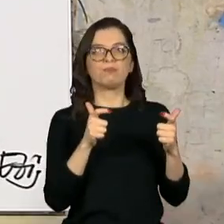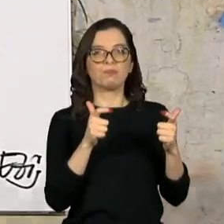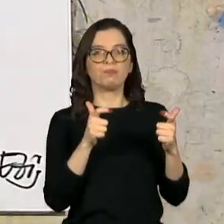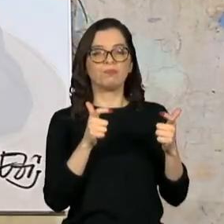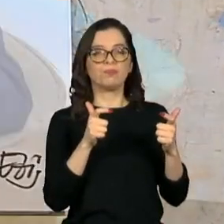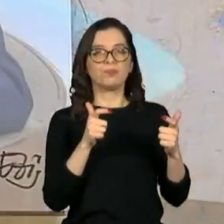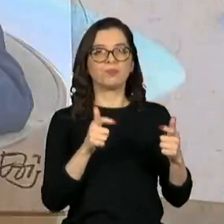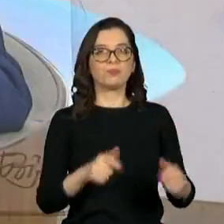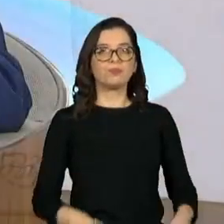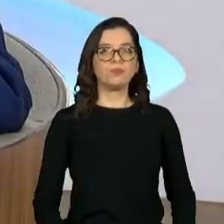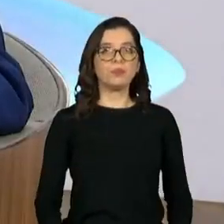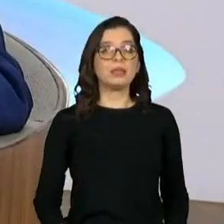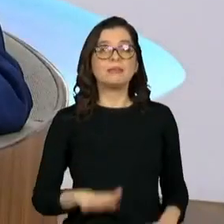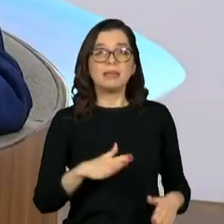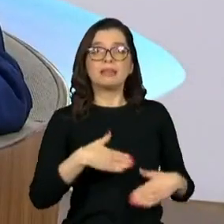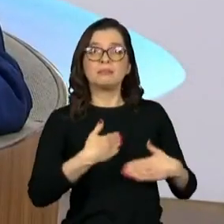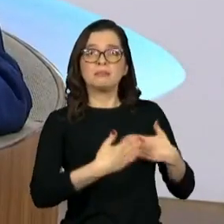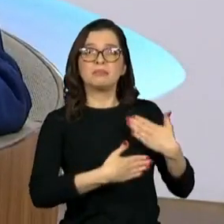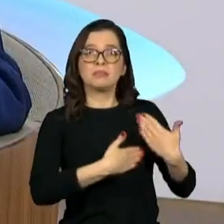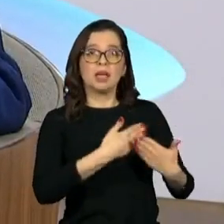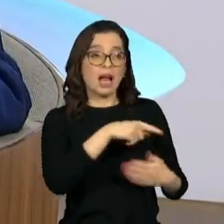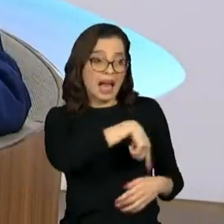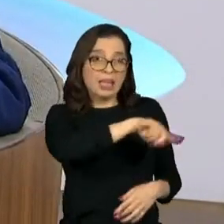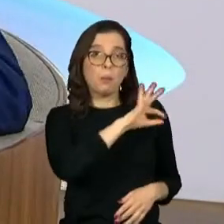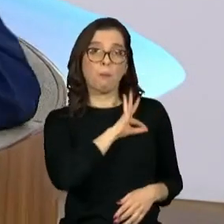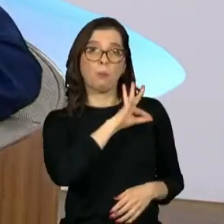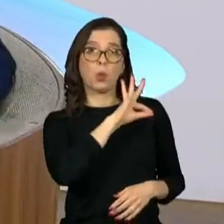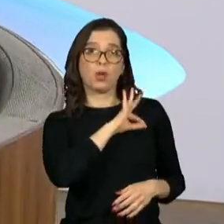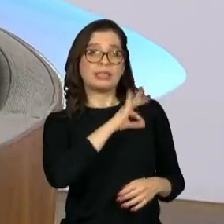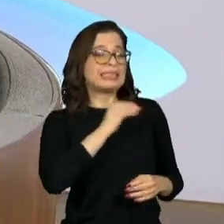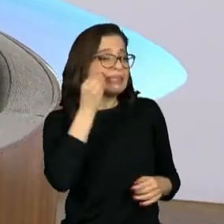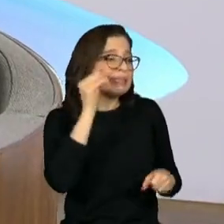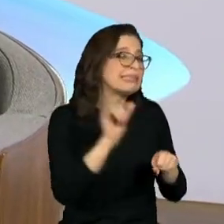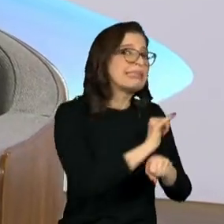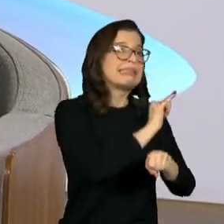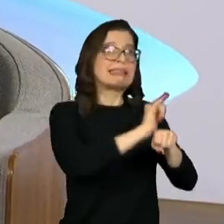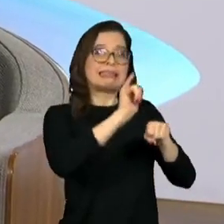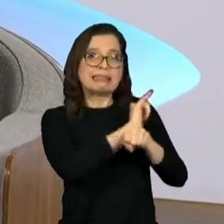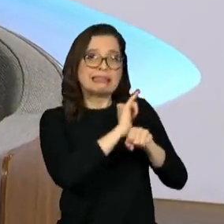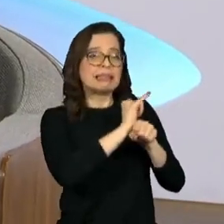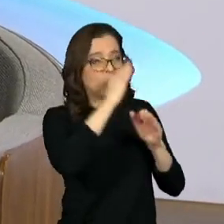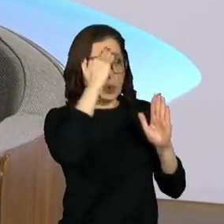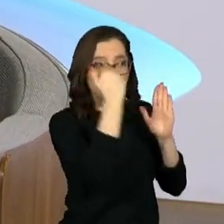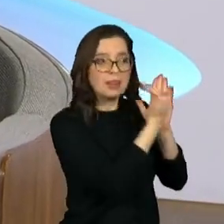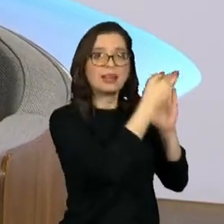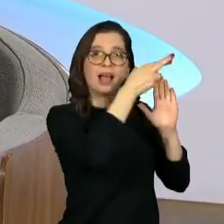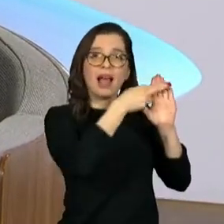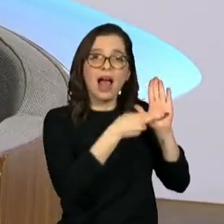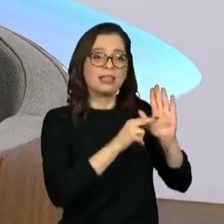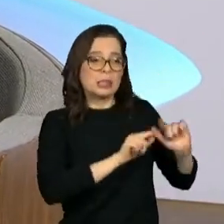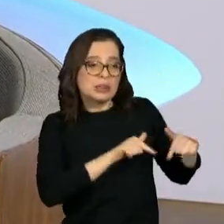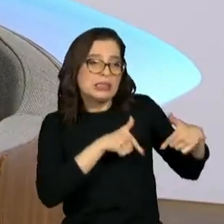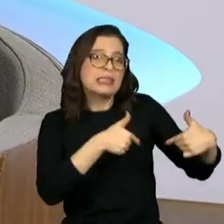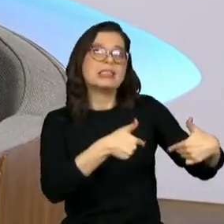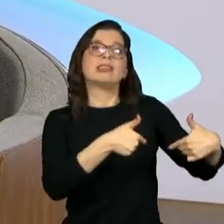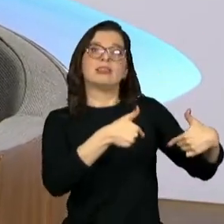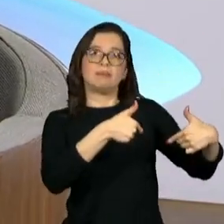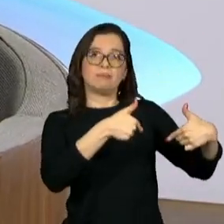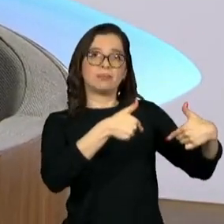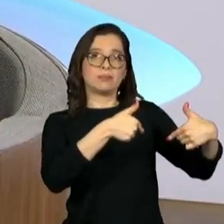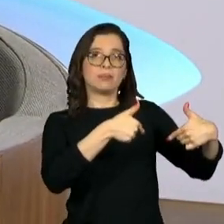the broader problem that goes well beyond law enforcement. It's how to restore the